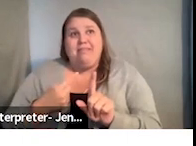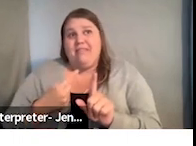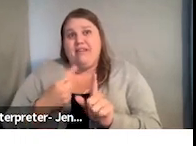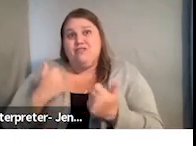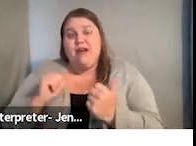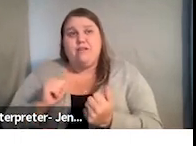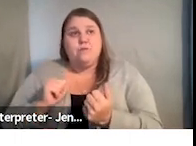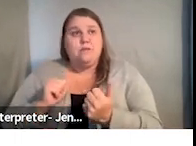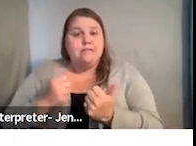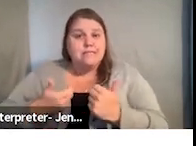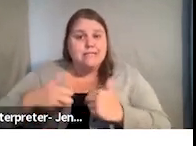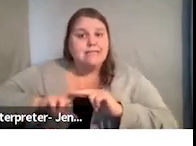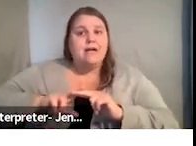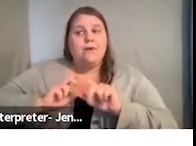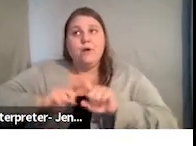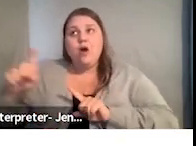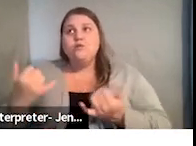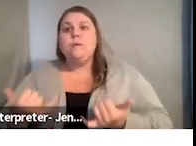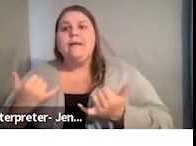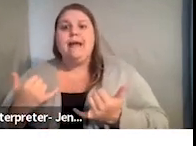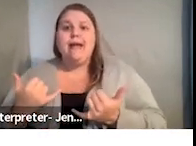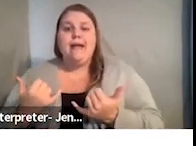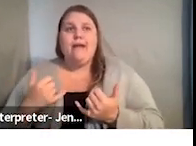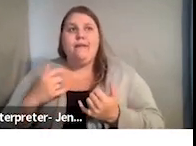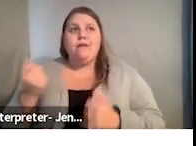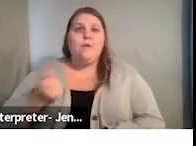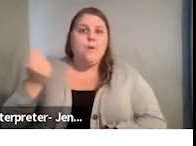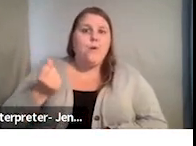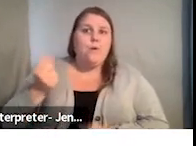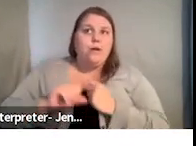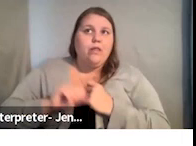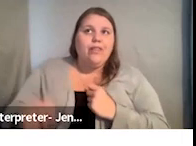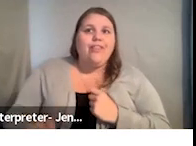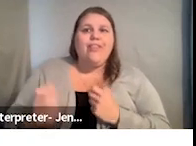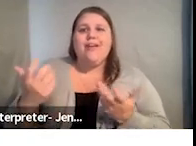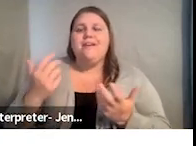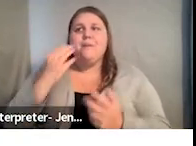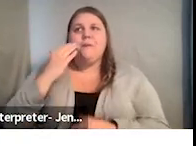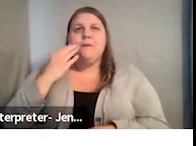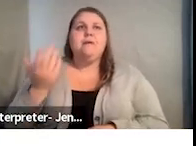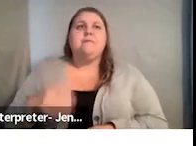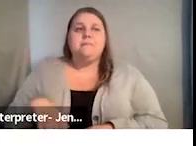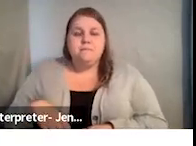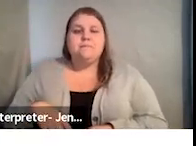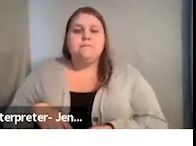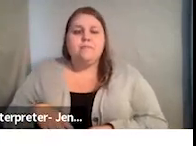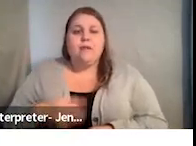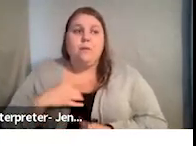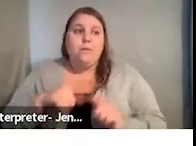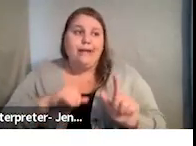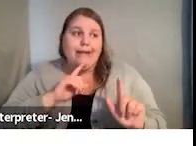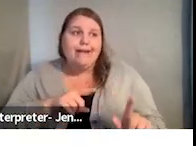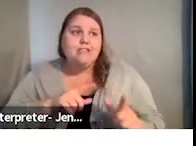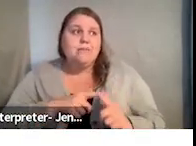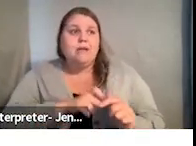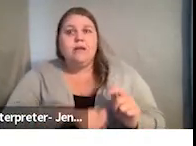sit down. Okay, let's call today and let's sit on hold for this long this day. And then, well, we can't answer it. We'll